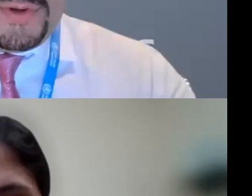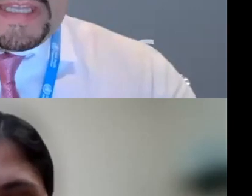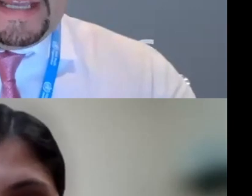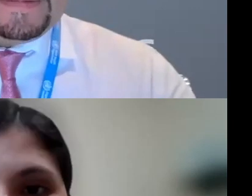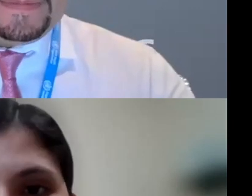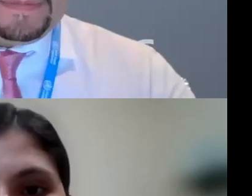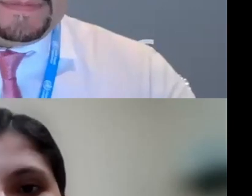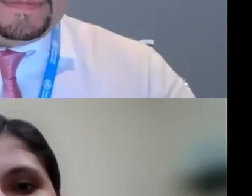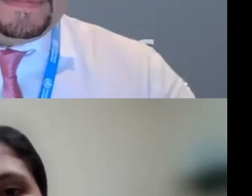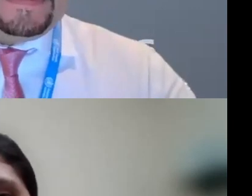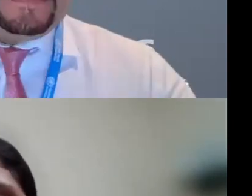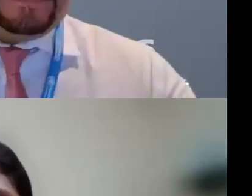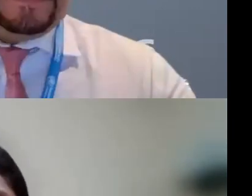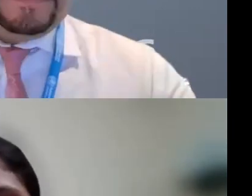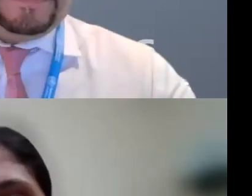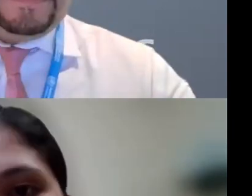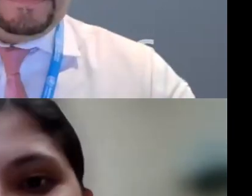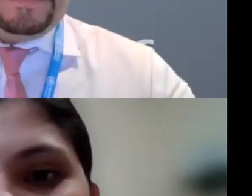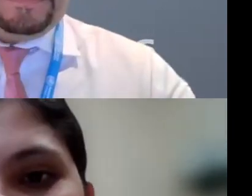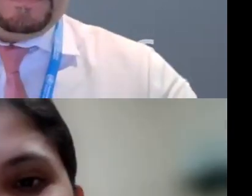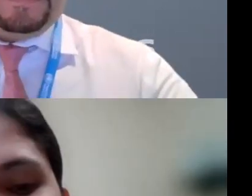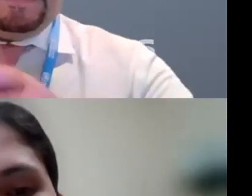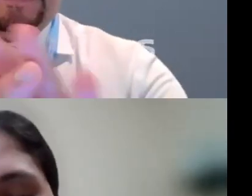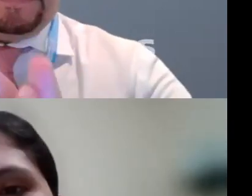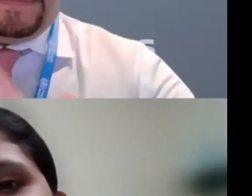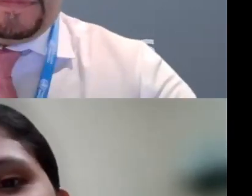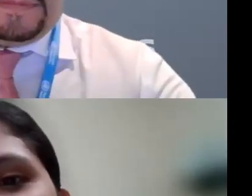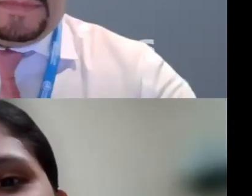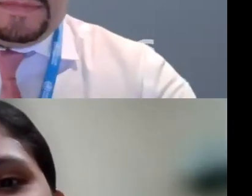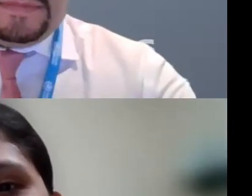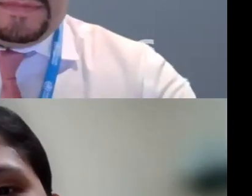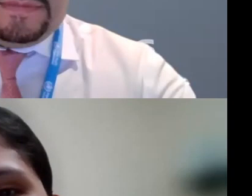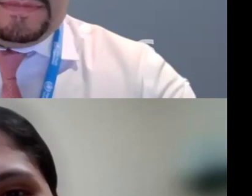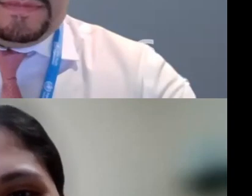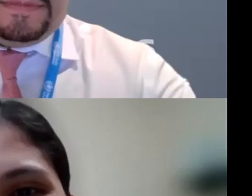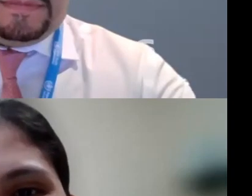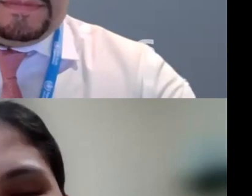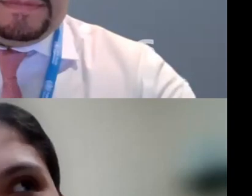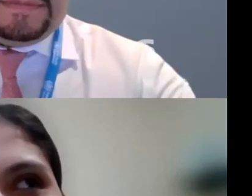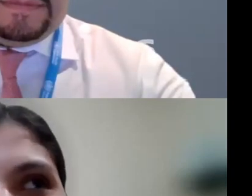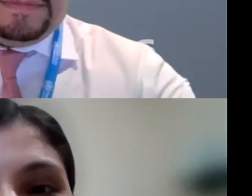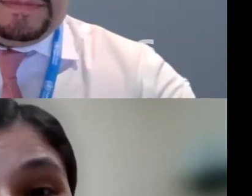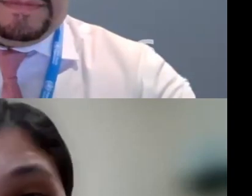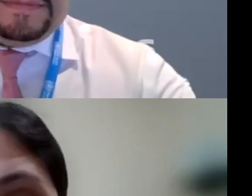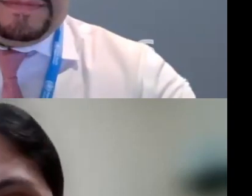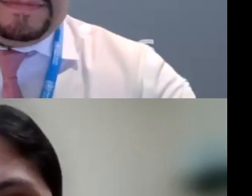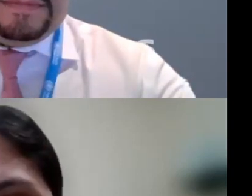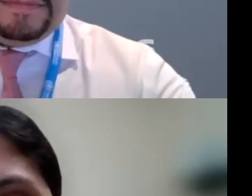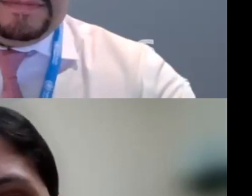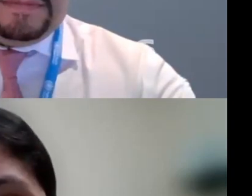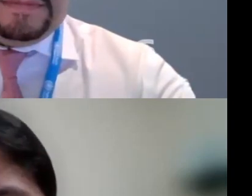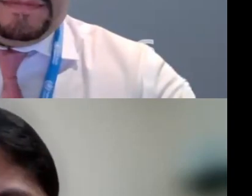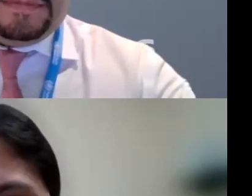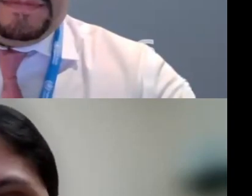Over to you, Natalia. Thank you so much for the question. First of all, as I already said, young people